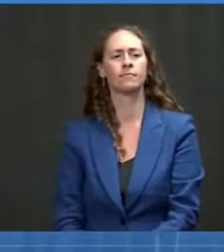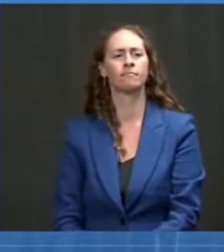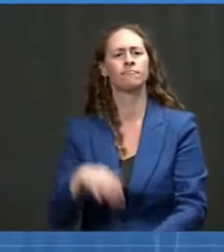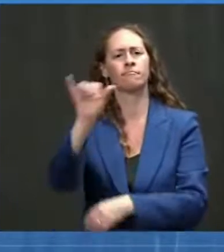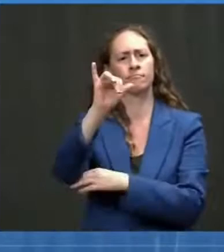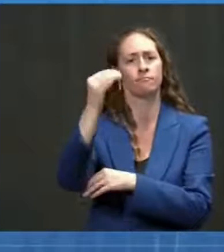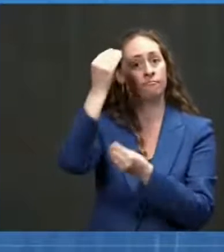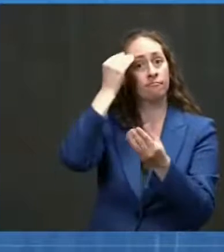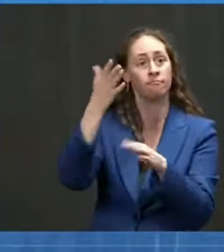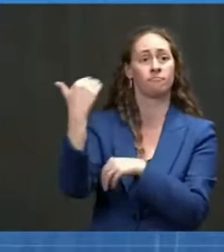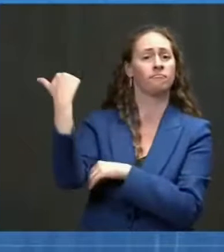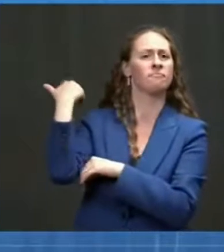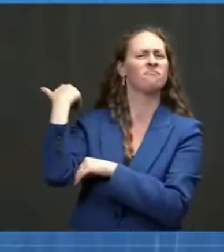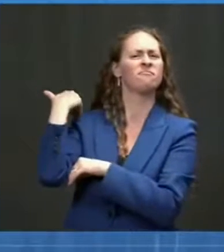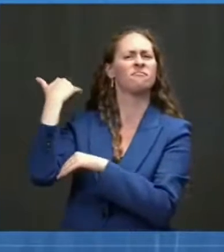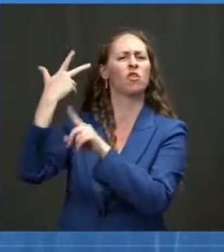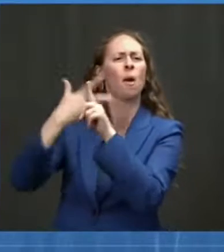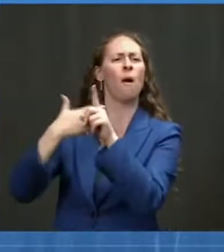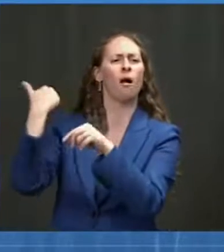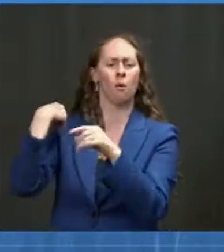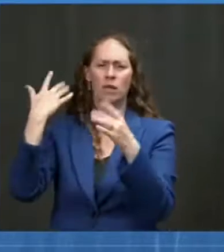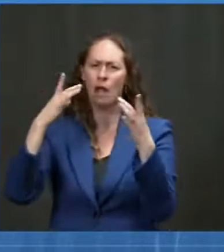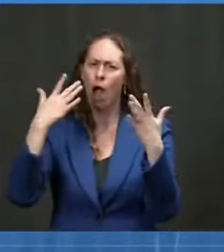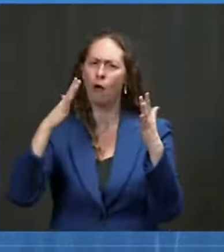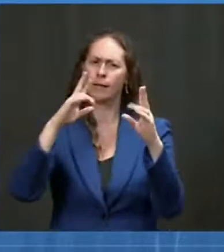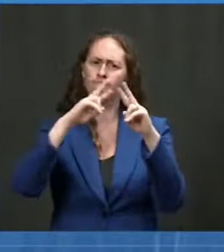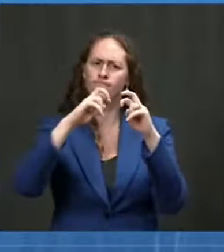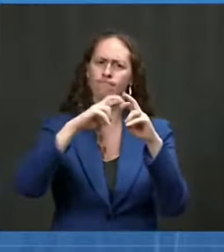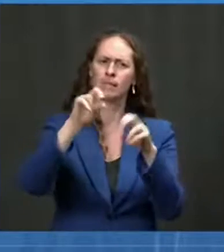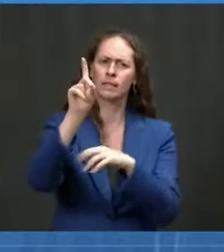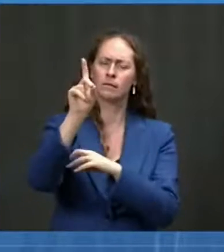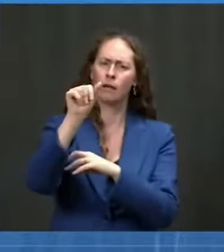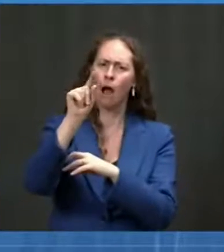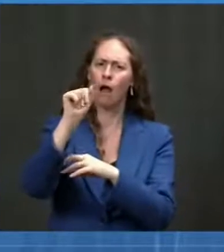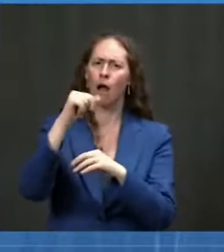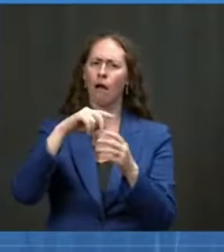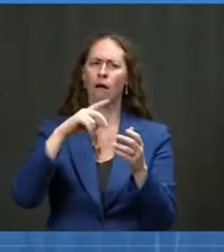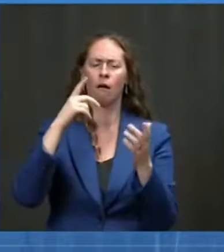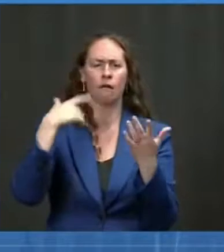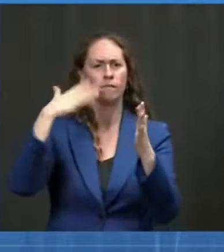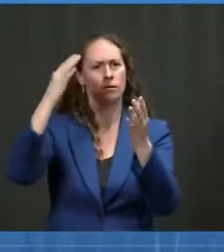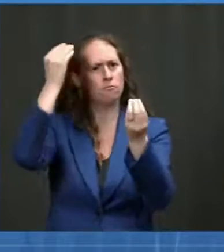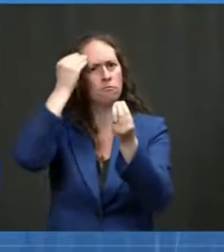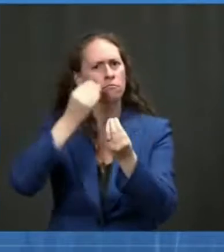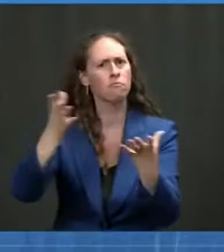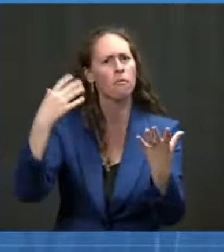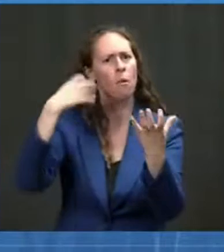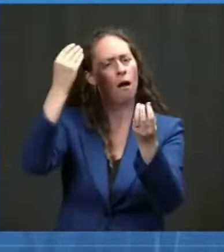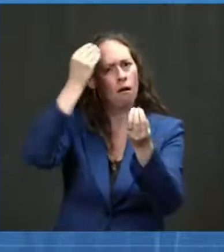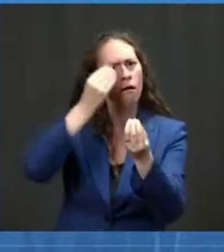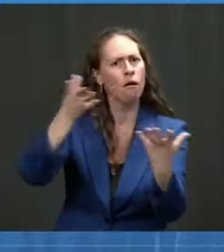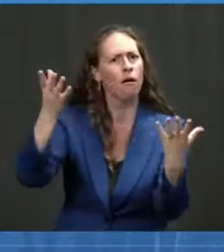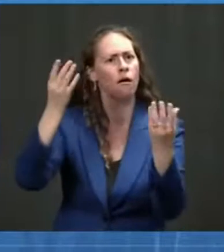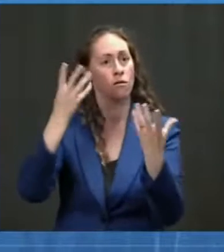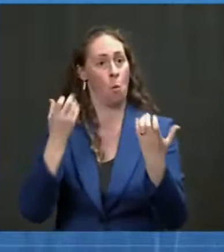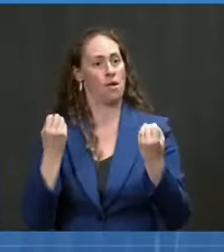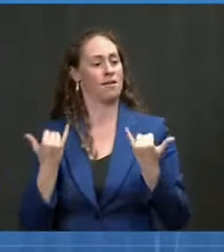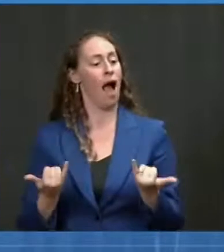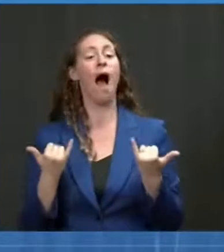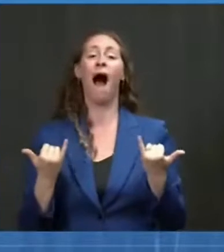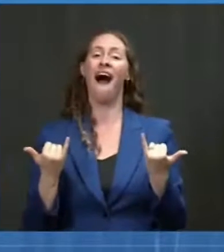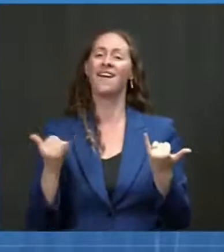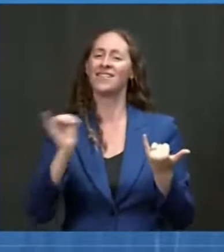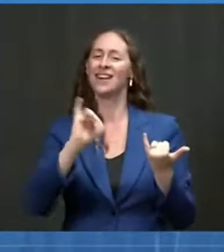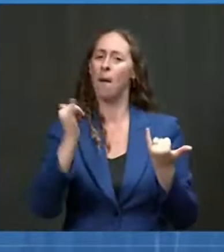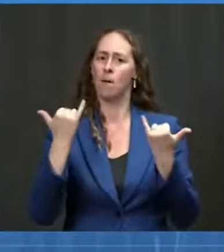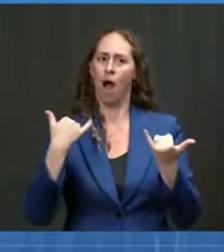and when we see a signal, that we will let the public know and tell them what our plan is. And that's exactly what we're doing today. We put the